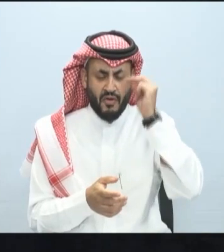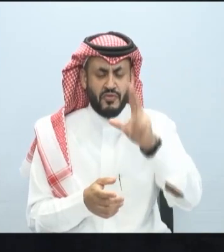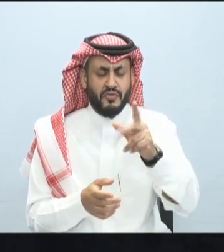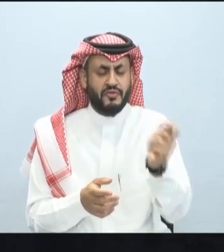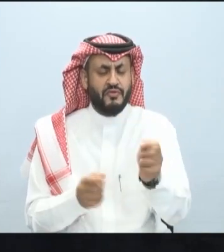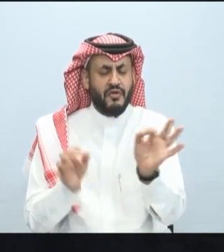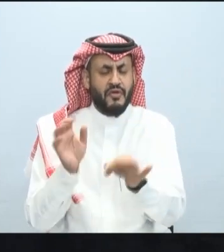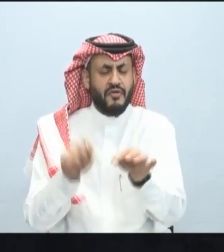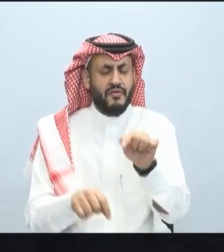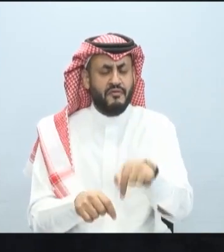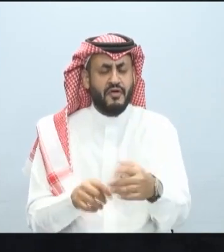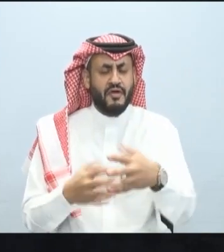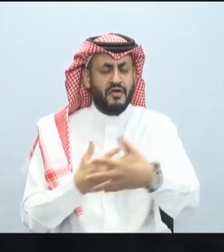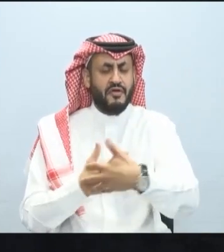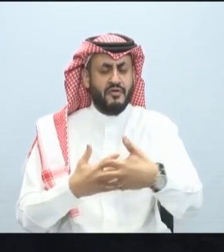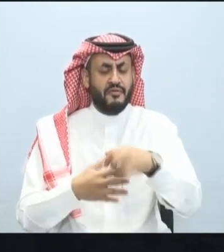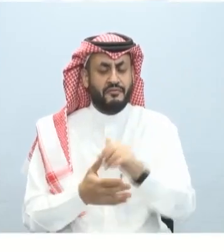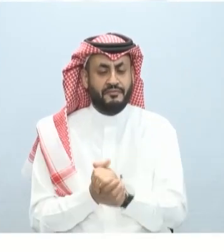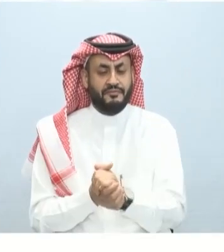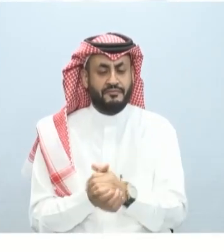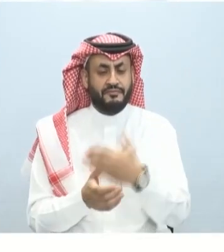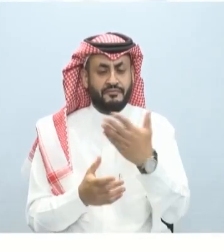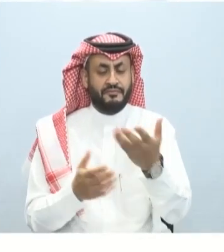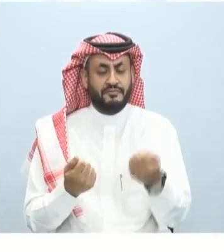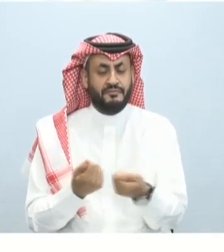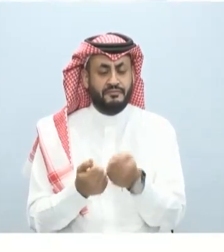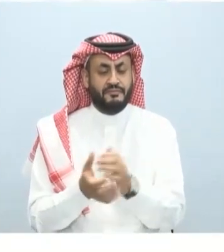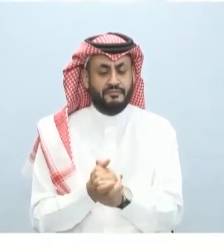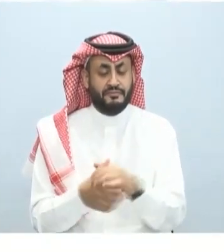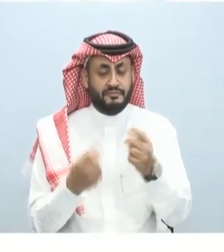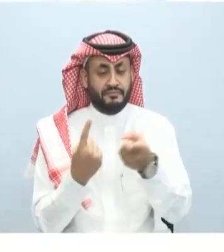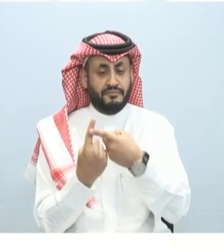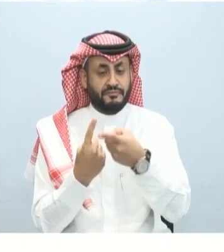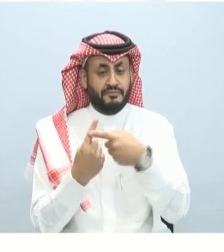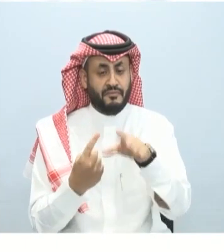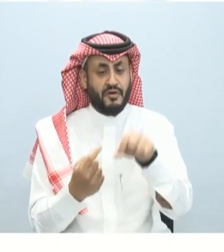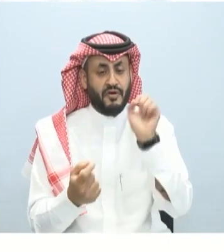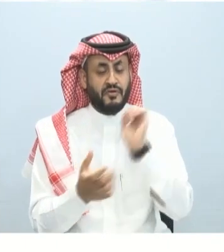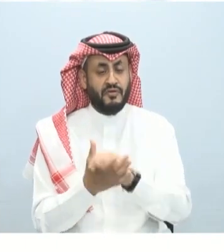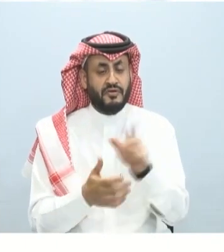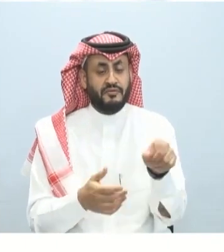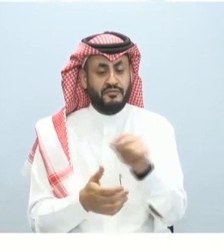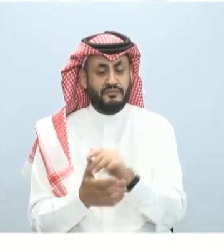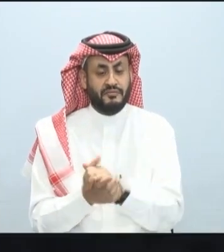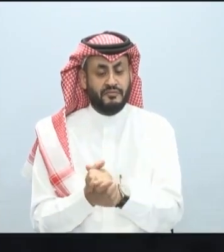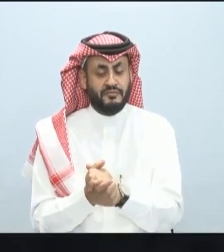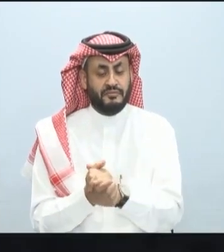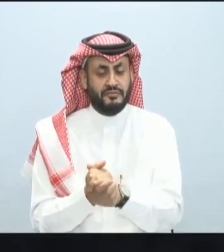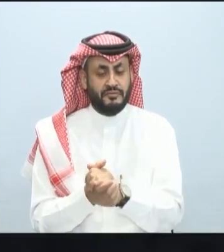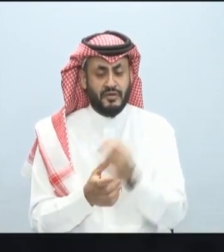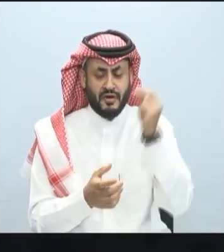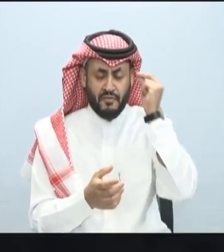details in your chart. So let's start together. Now, first of all, I chose an example in my